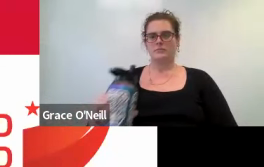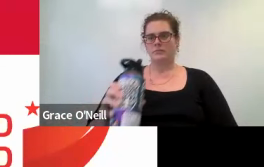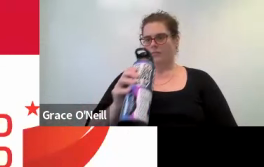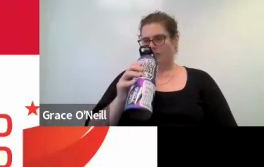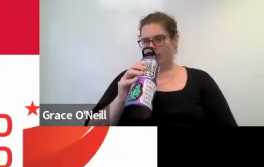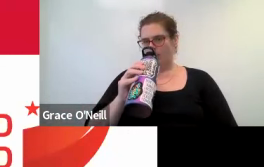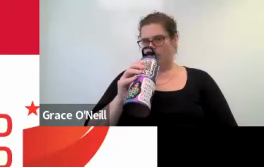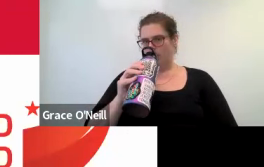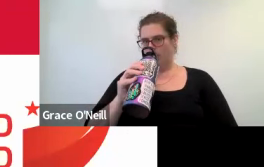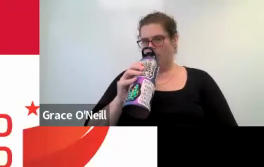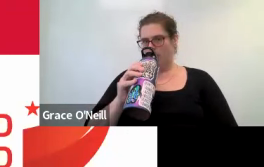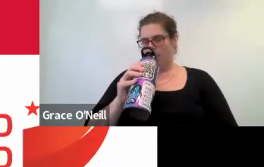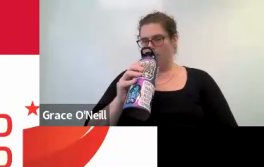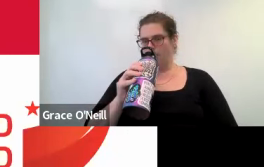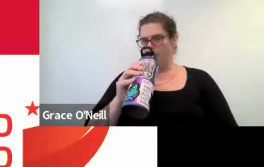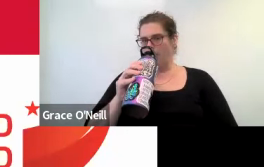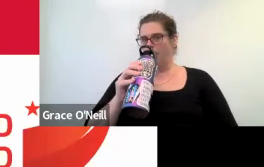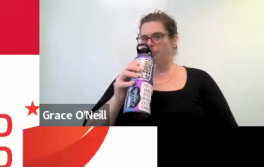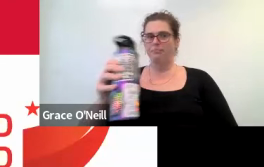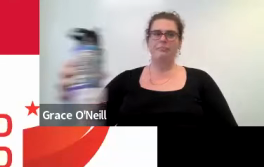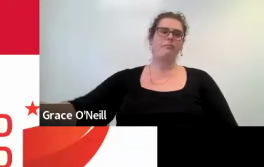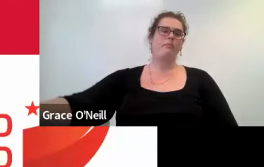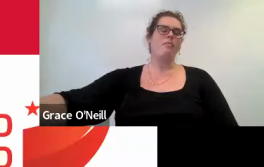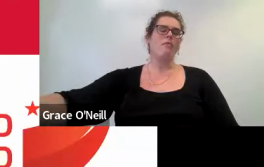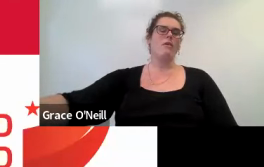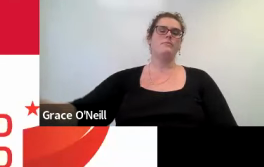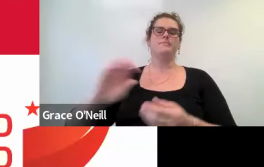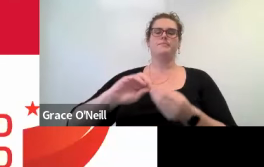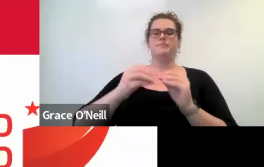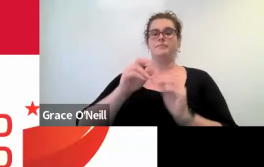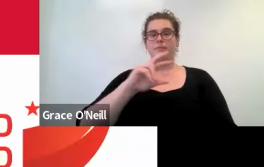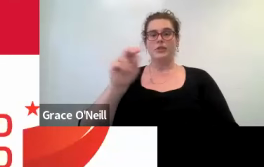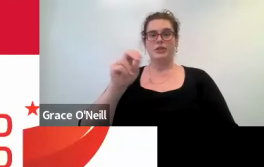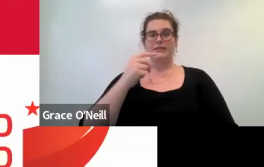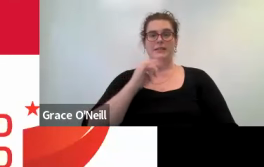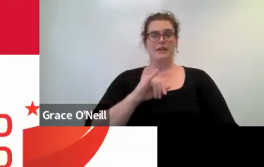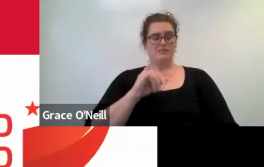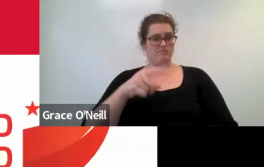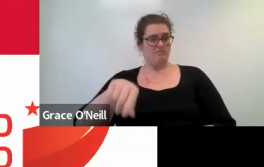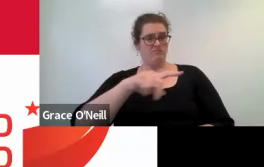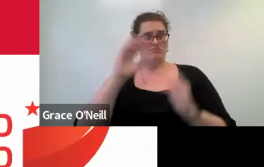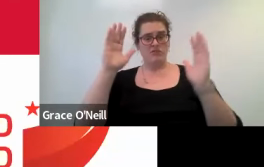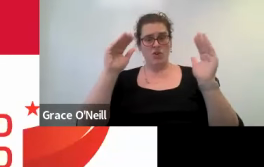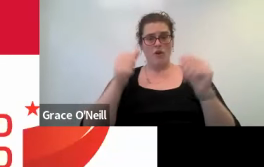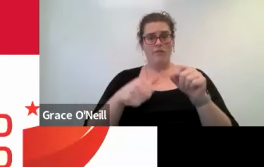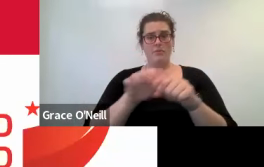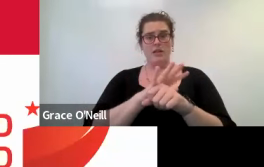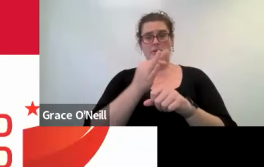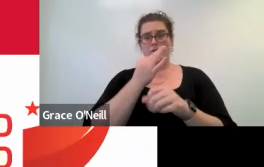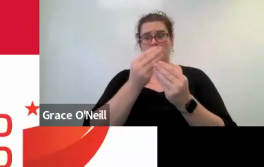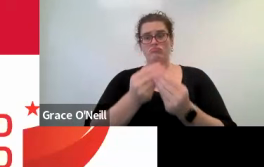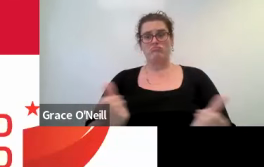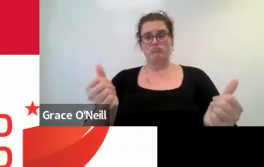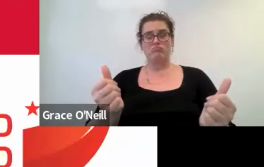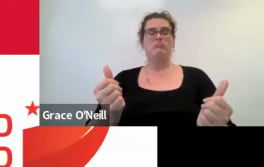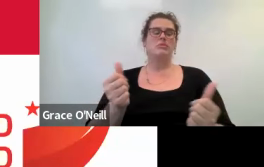How hopeful are you that the pandemic will end soon? And I just want to remind people that these questions were from the period